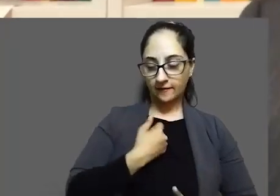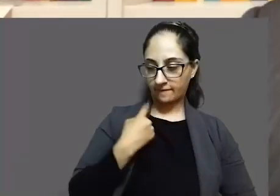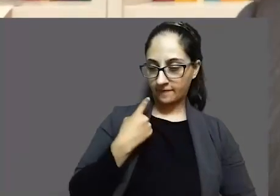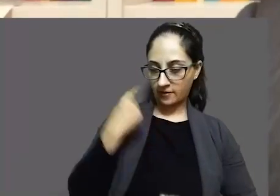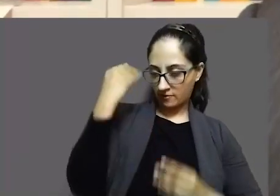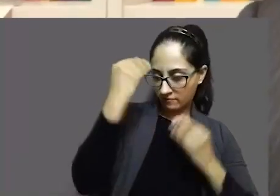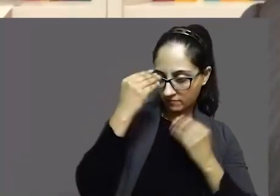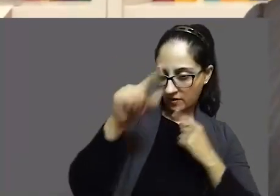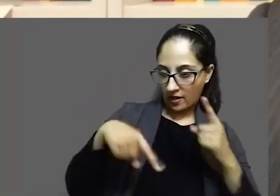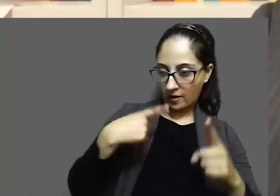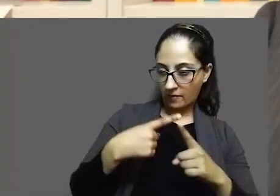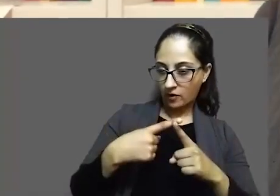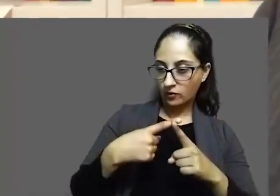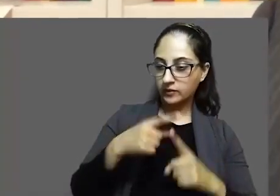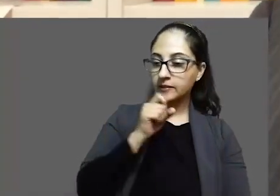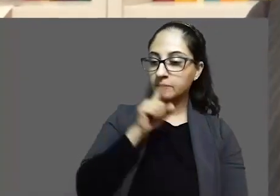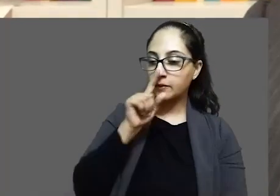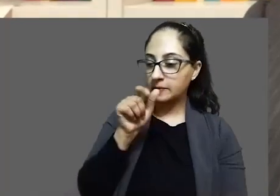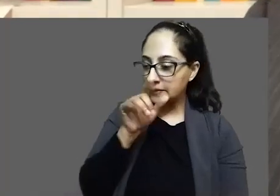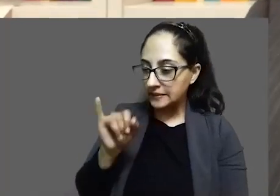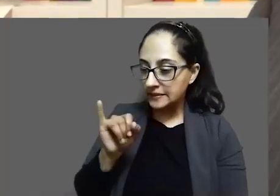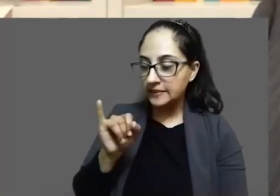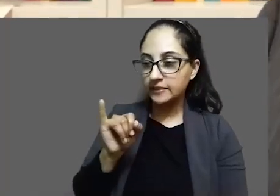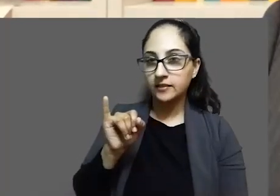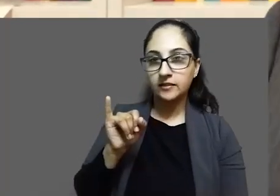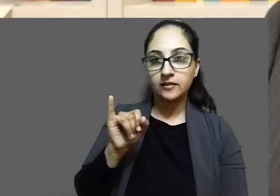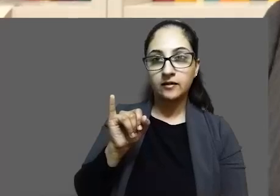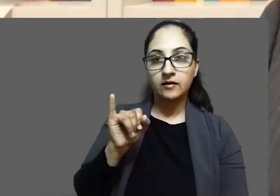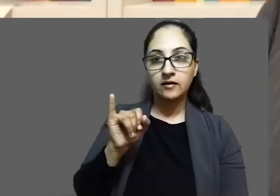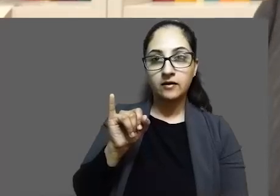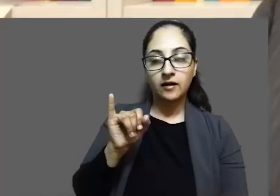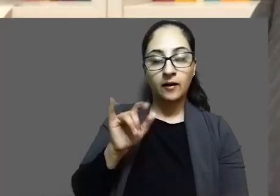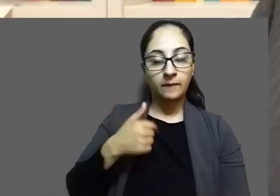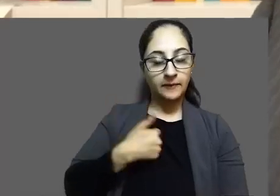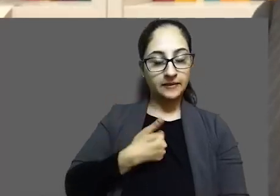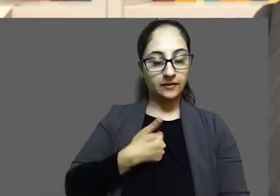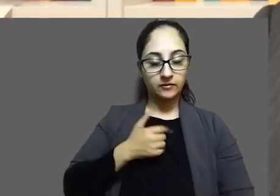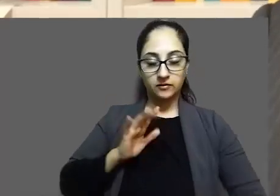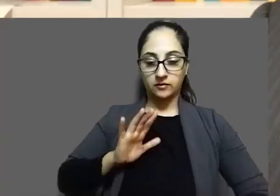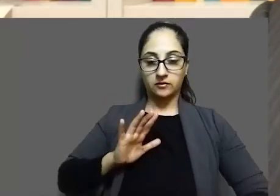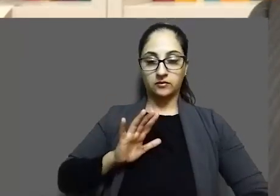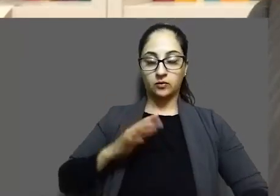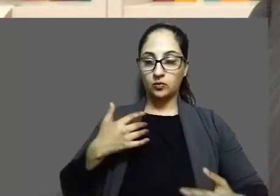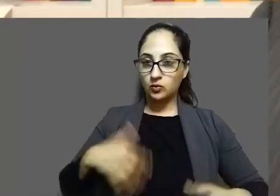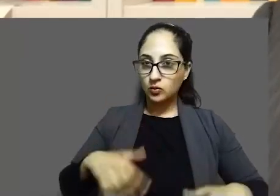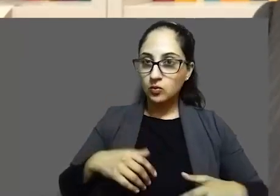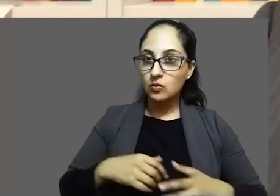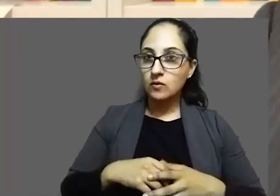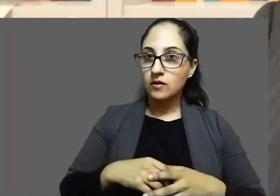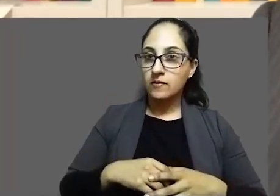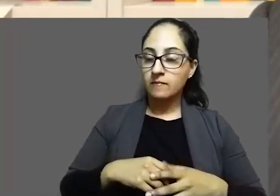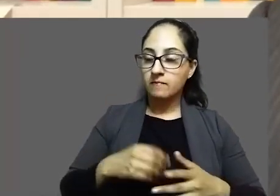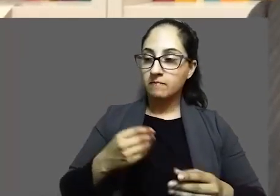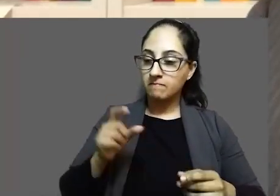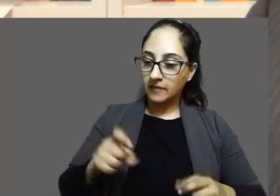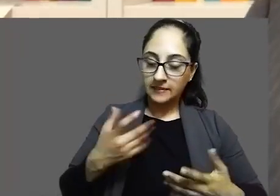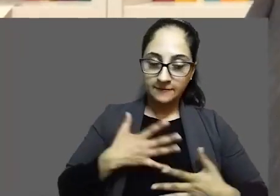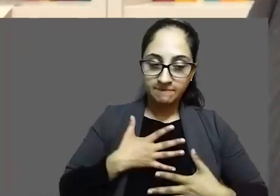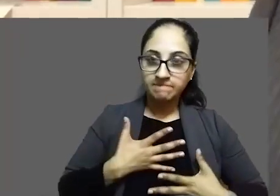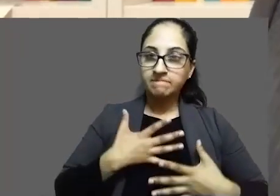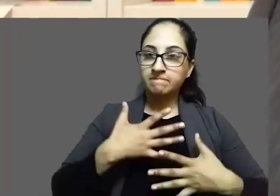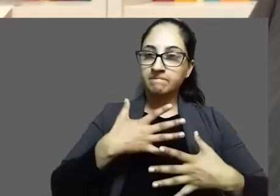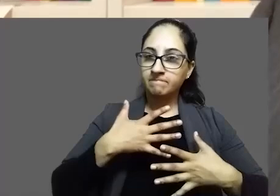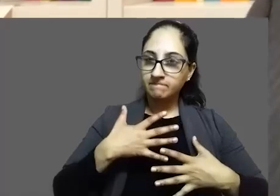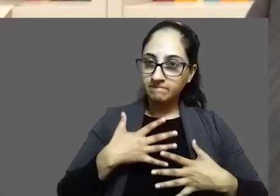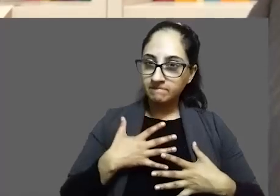I have to take a step back, because it forces you to breathe deeply, to think deeply,